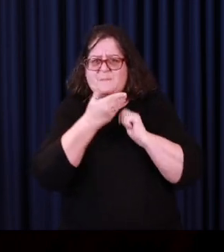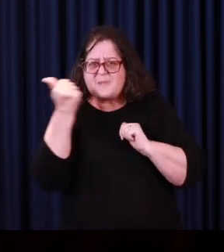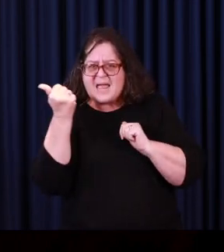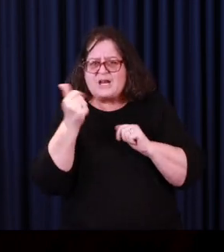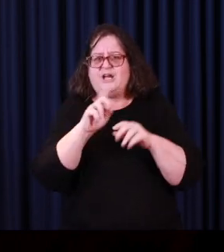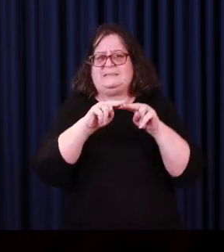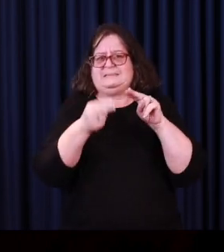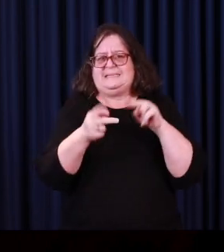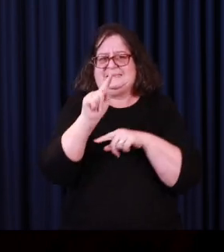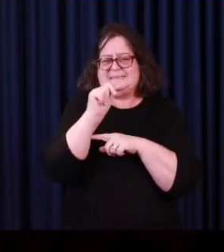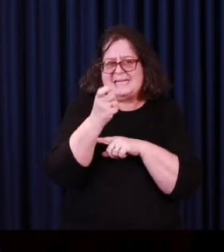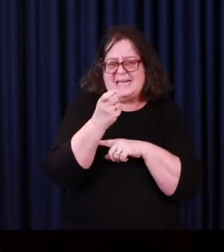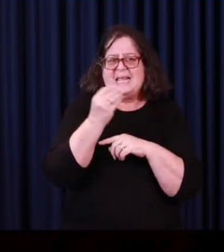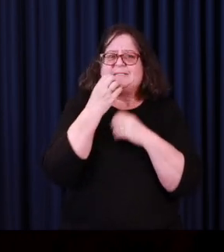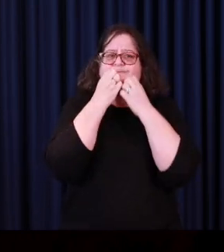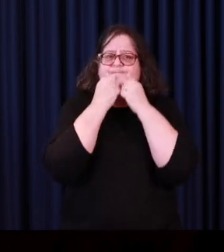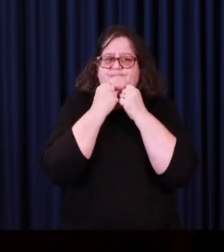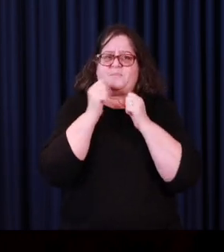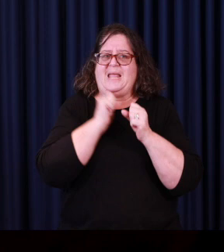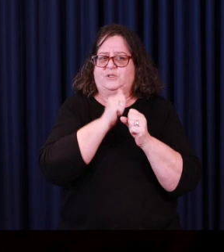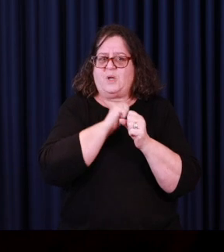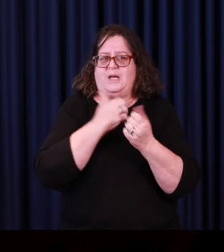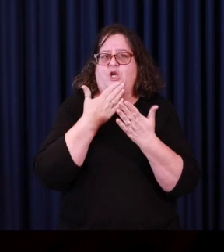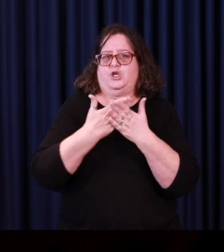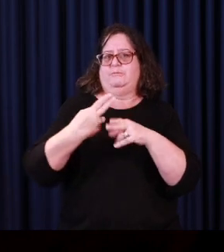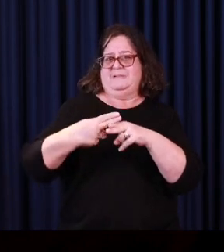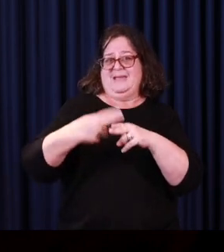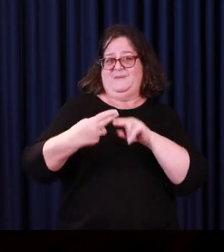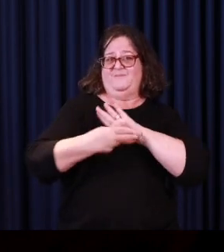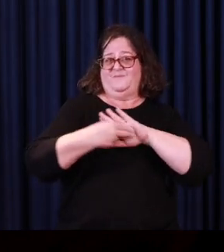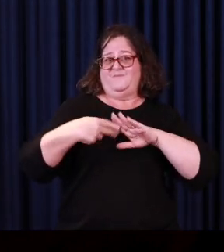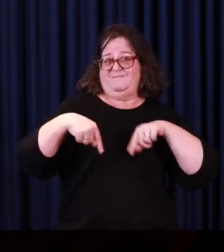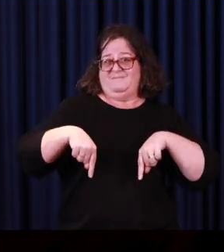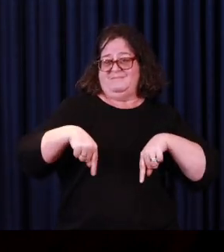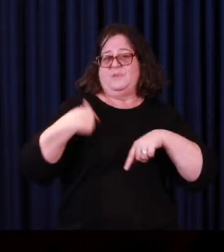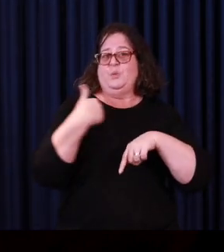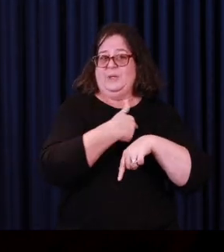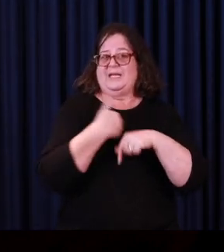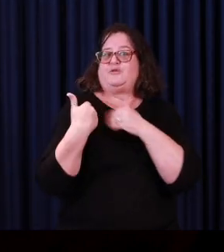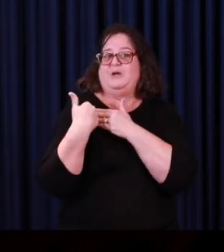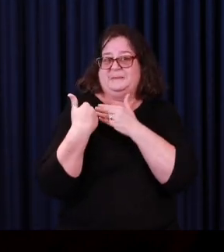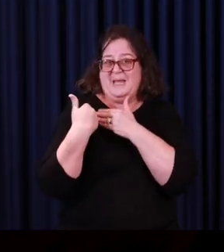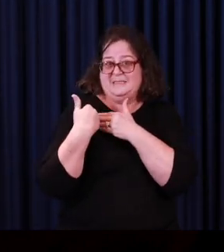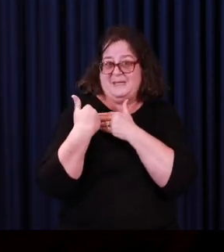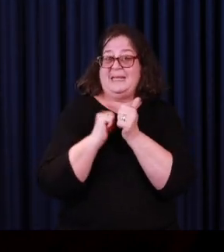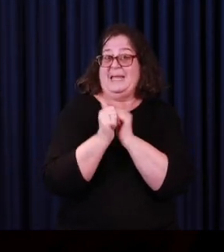name as a responsible, competitive state. On tax reform, let's think